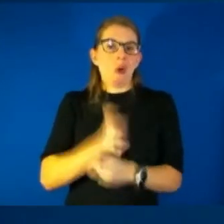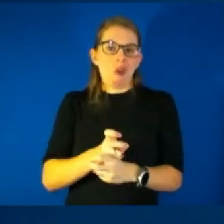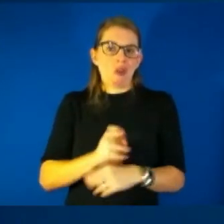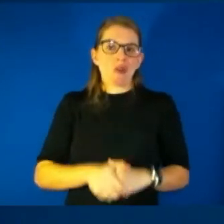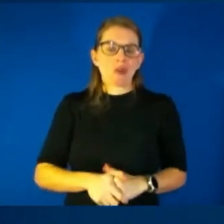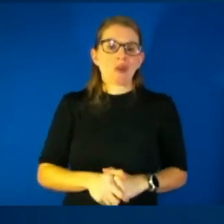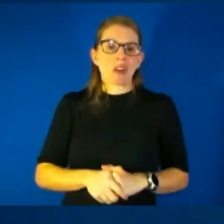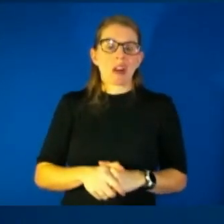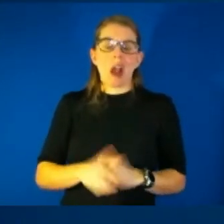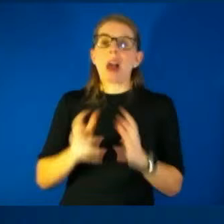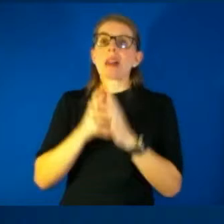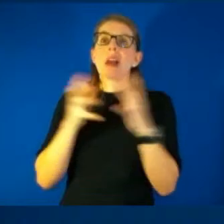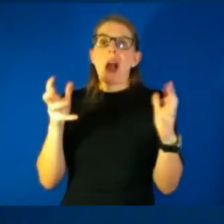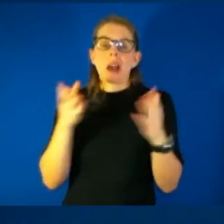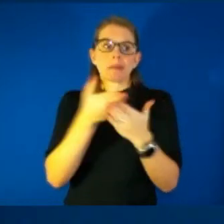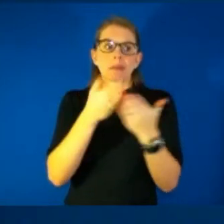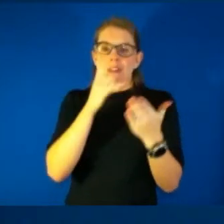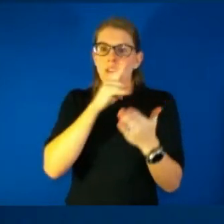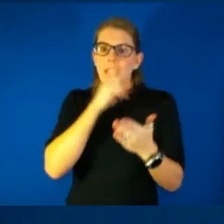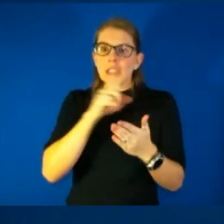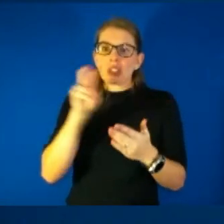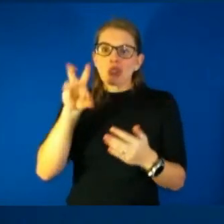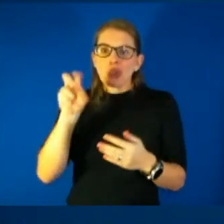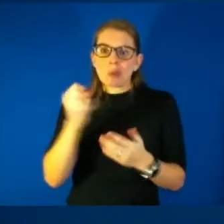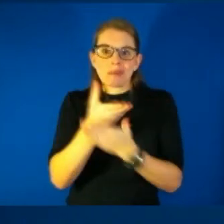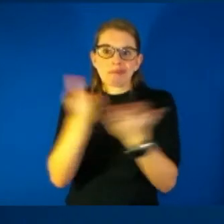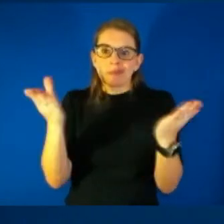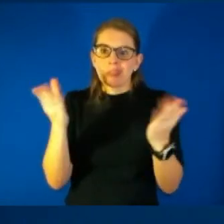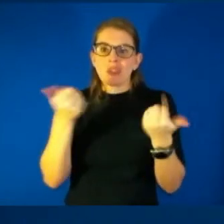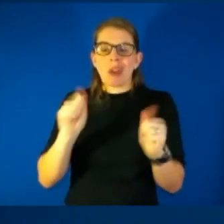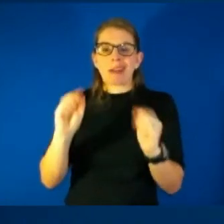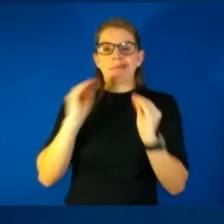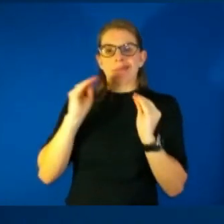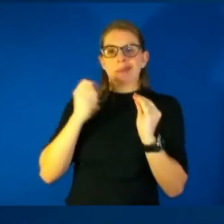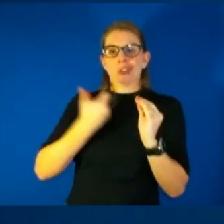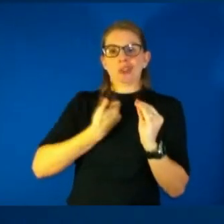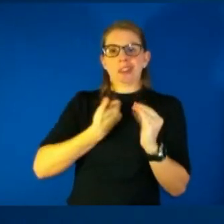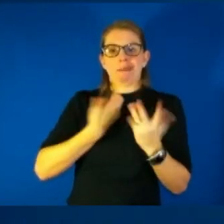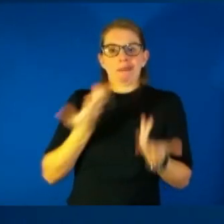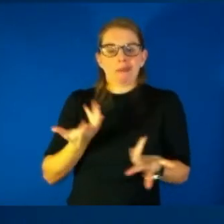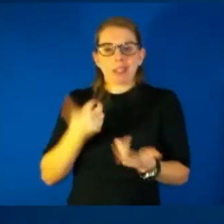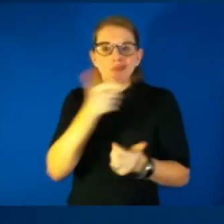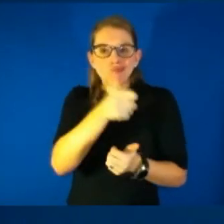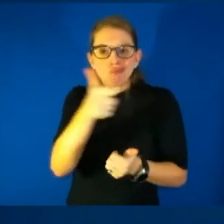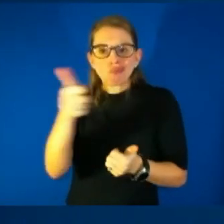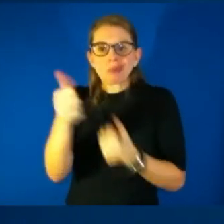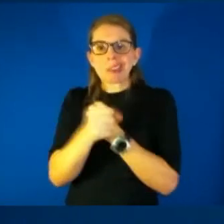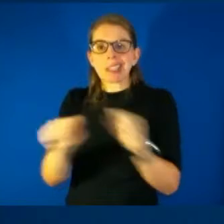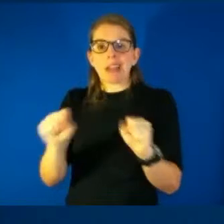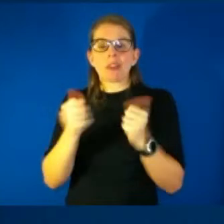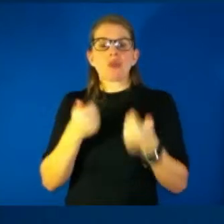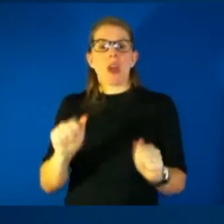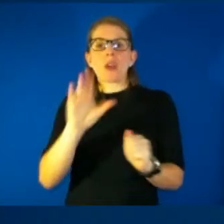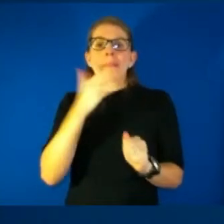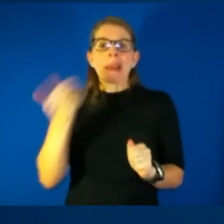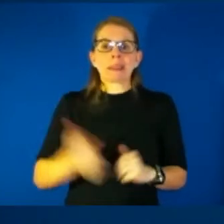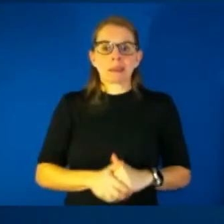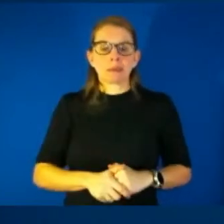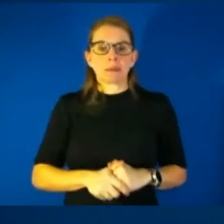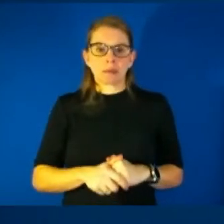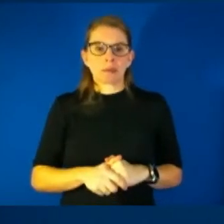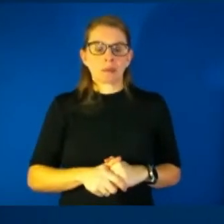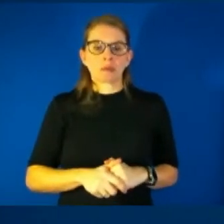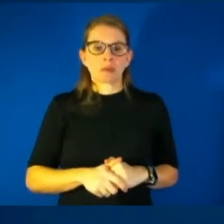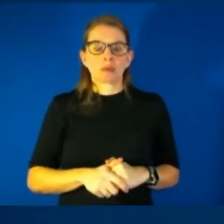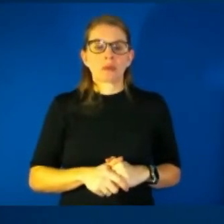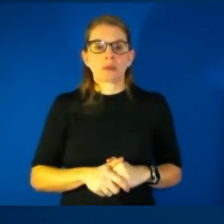out there, but just try and educate yourself and do what you can to keep yourself safe, and do what you can to keep your